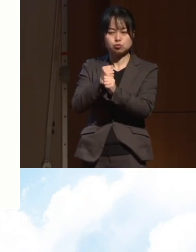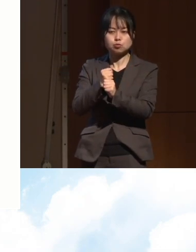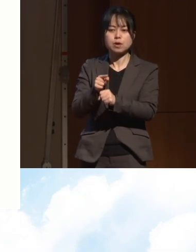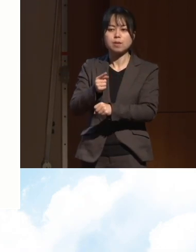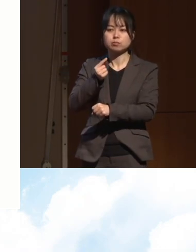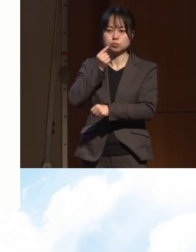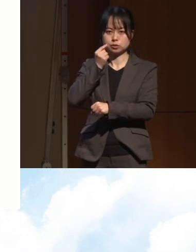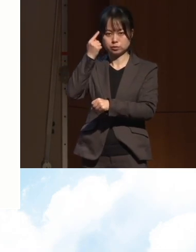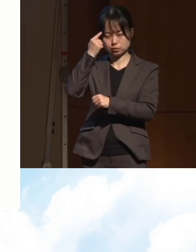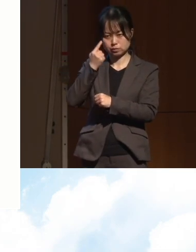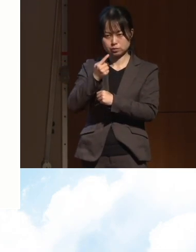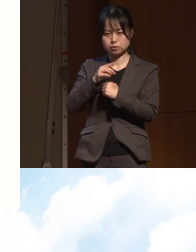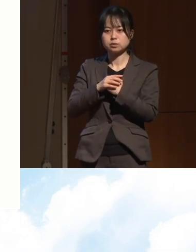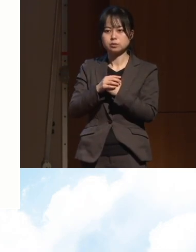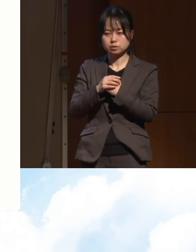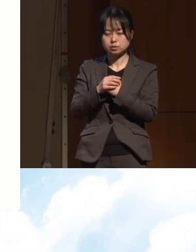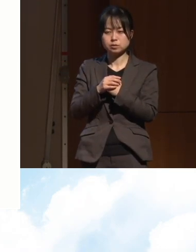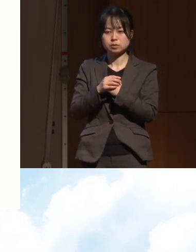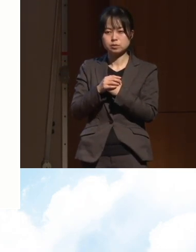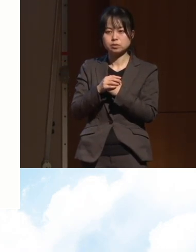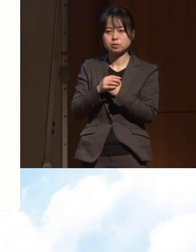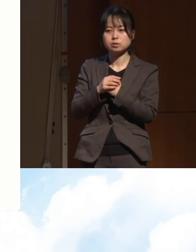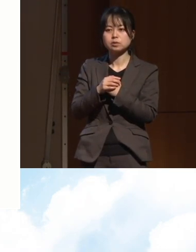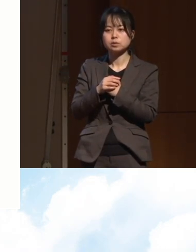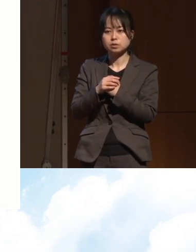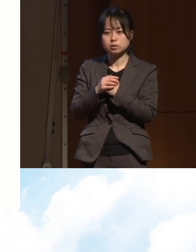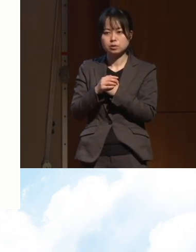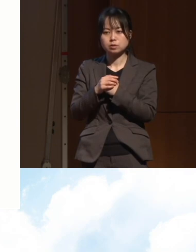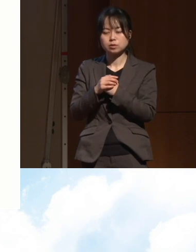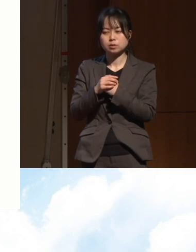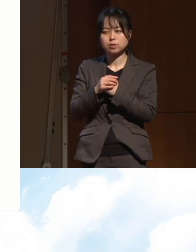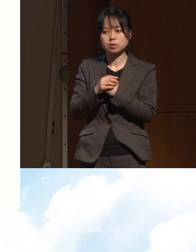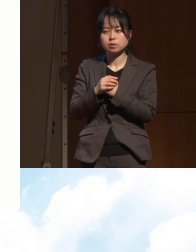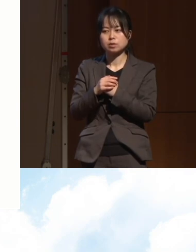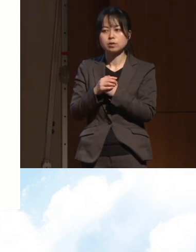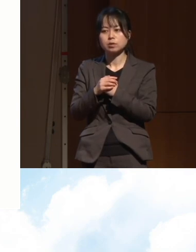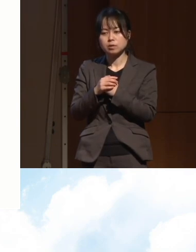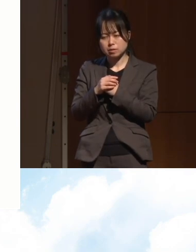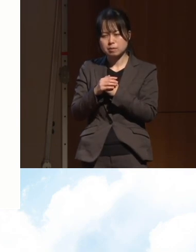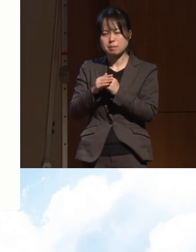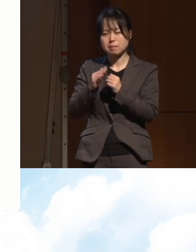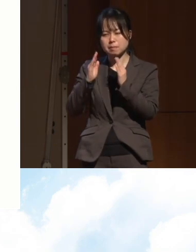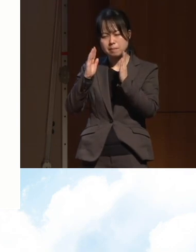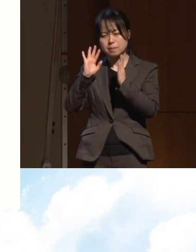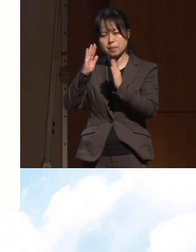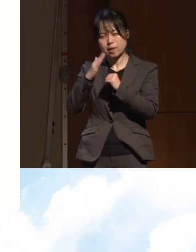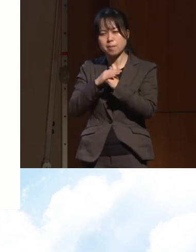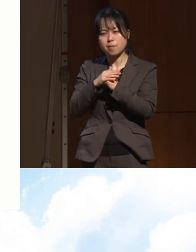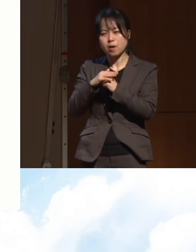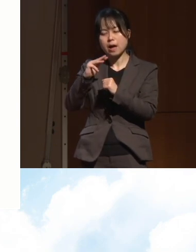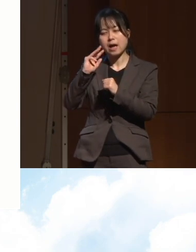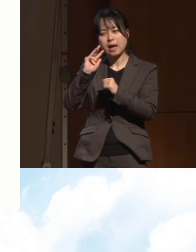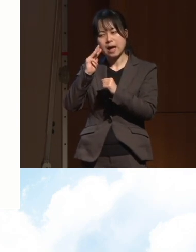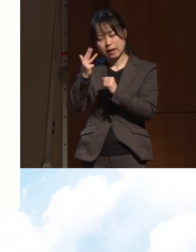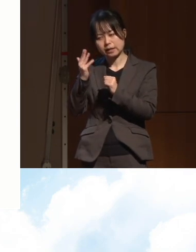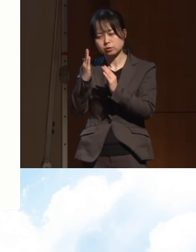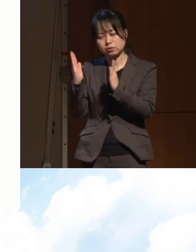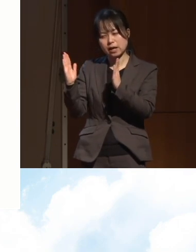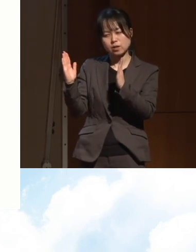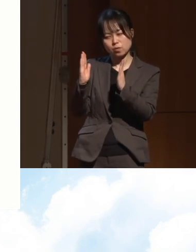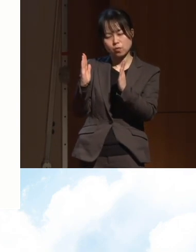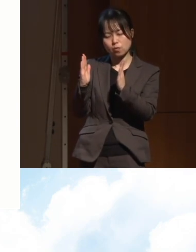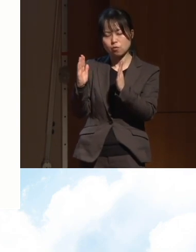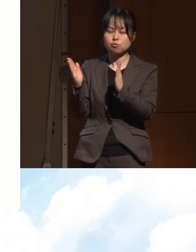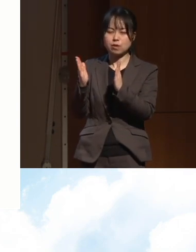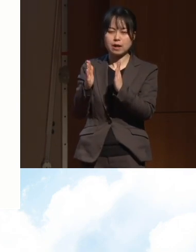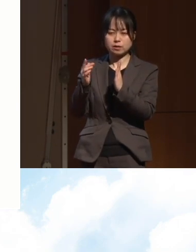Perhaps we could go from 11 months to 8 months. But we saw a potential for a shift in how